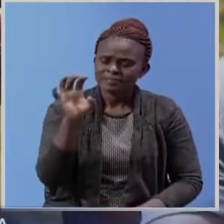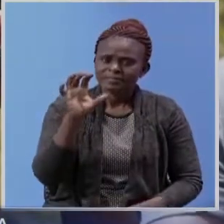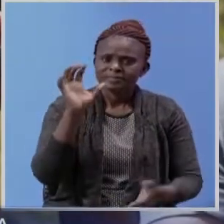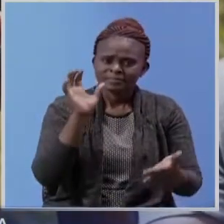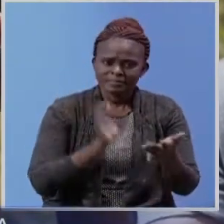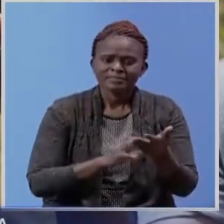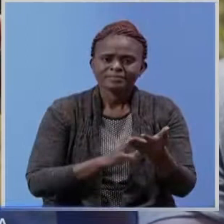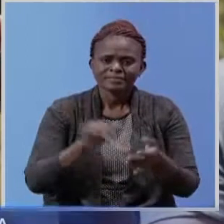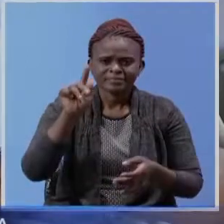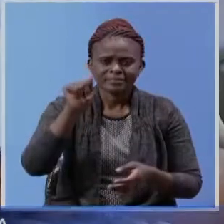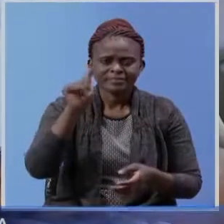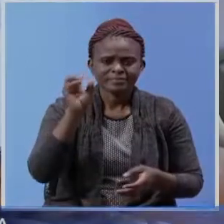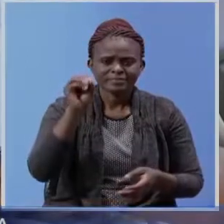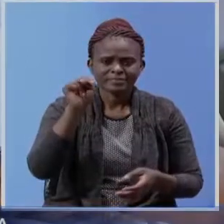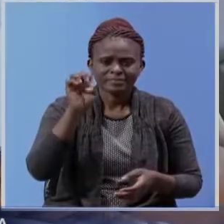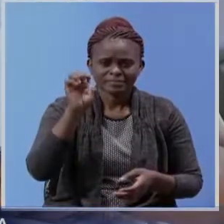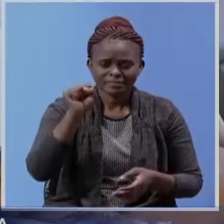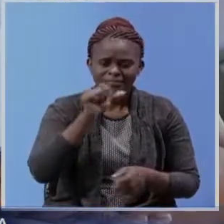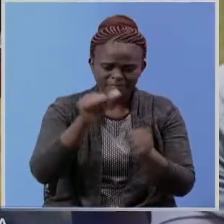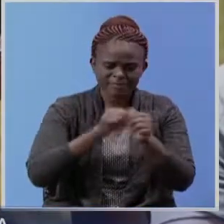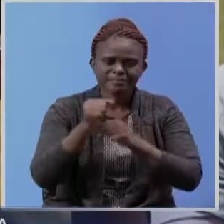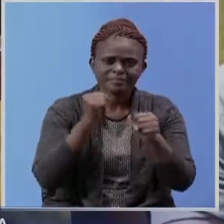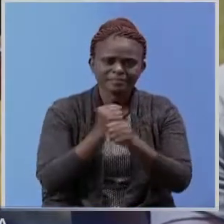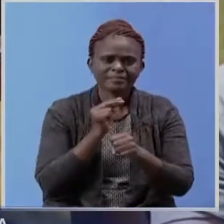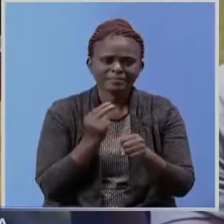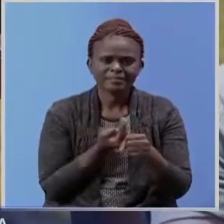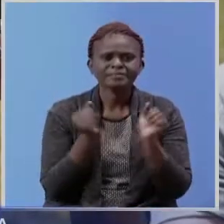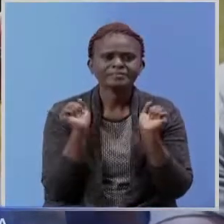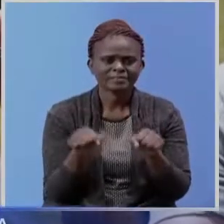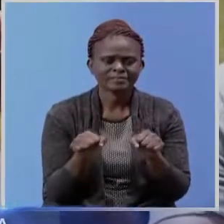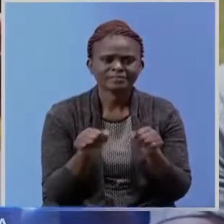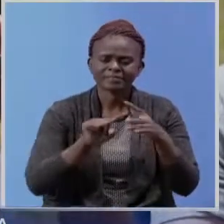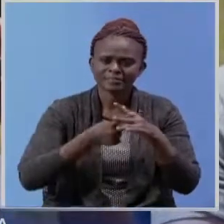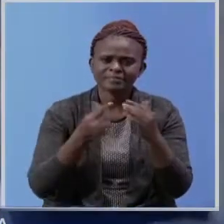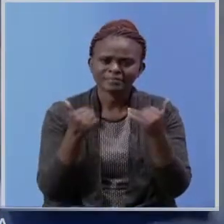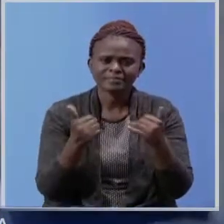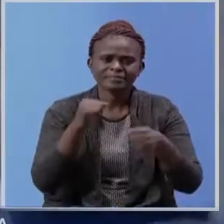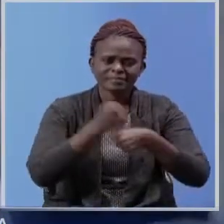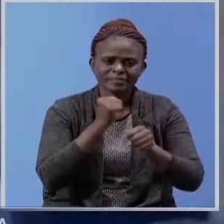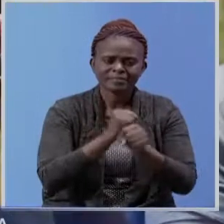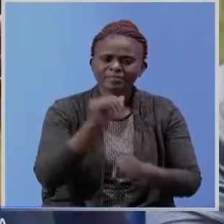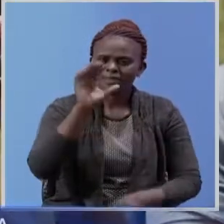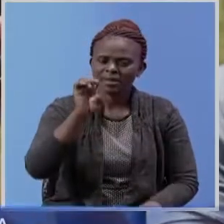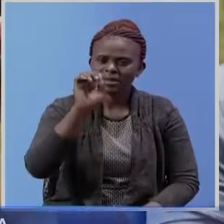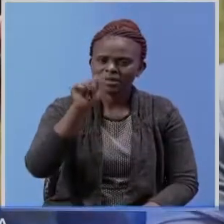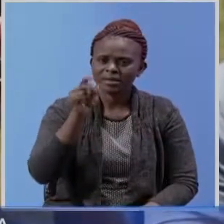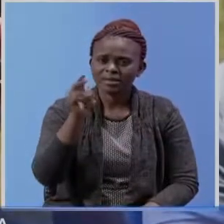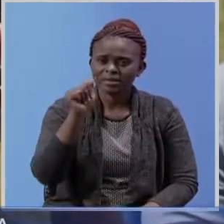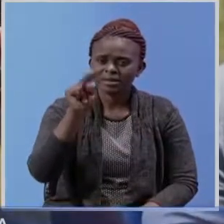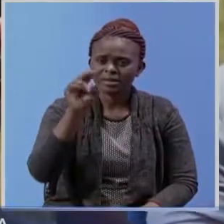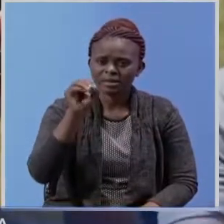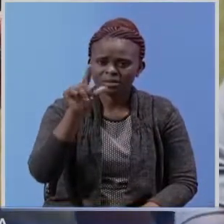600,000 metric tons of cassava per year so that we can start producing ethanol for various industrial